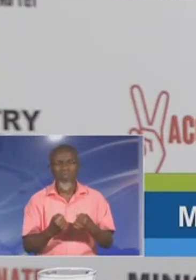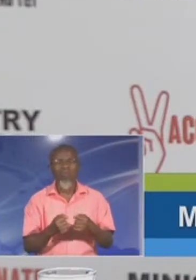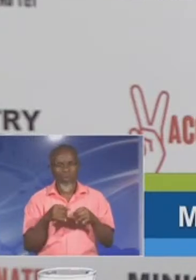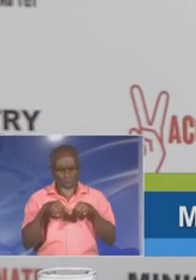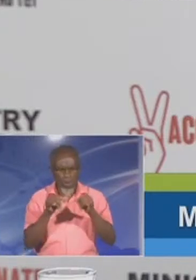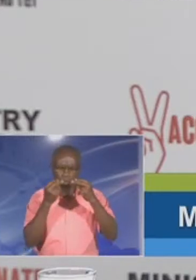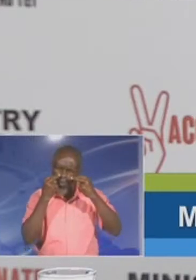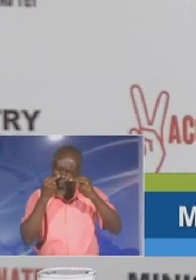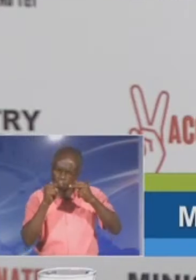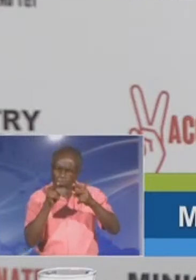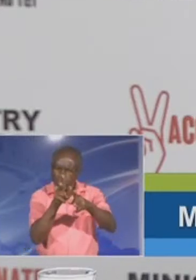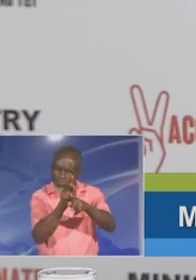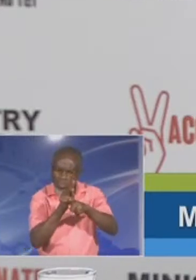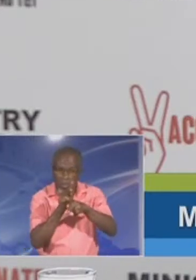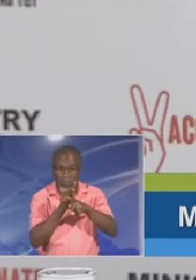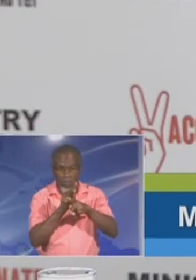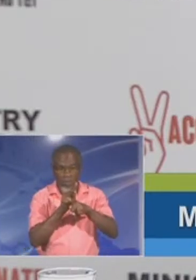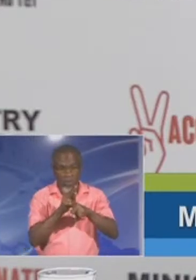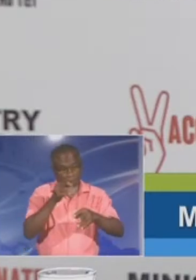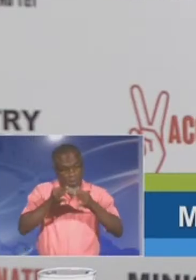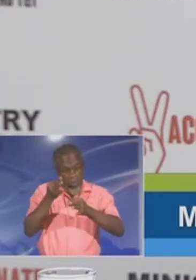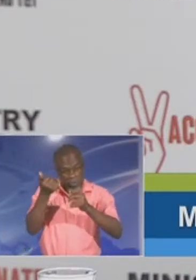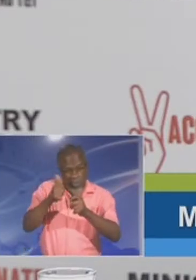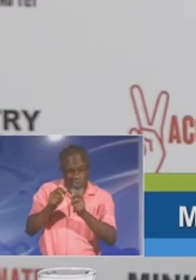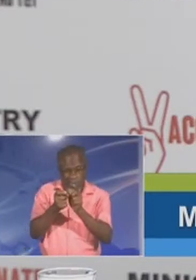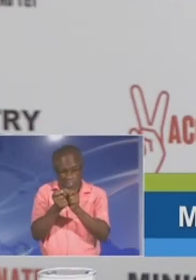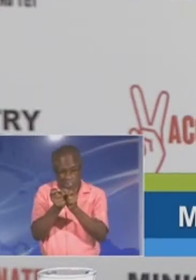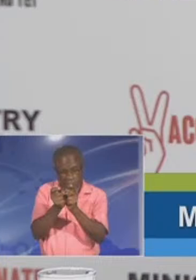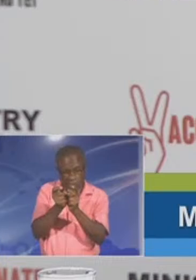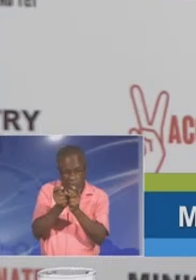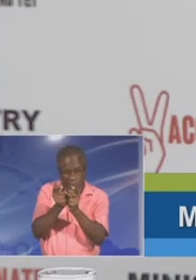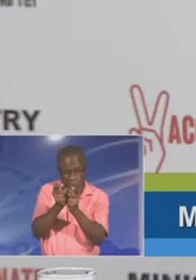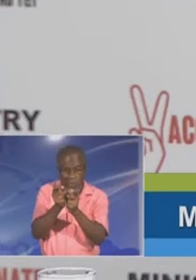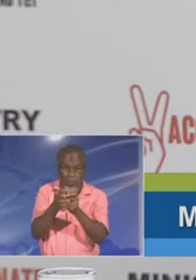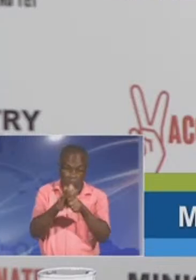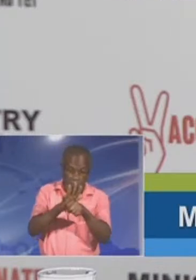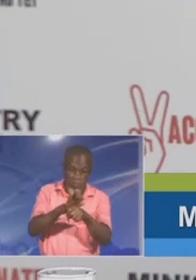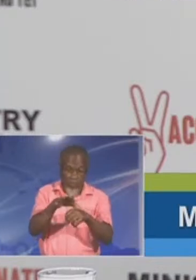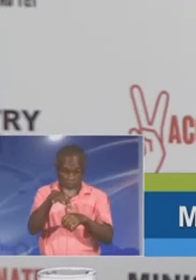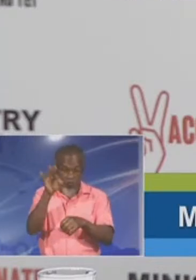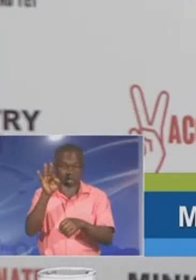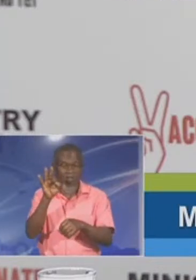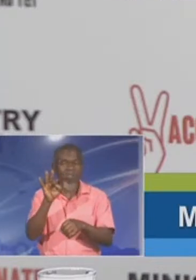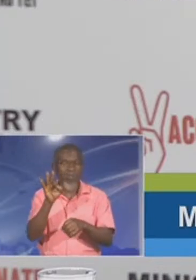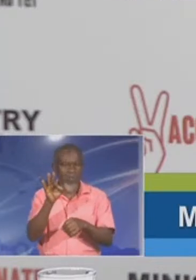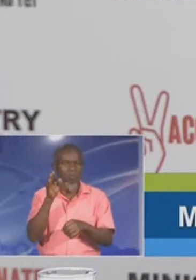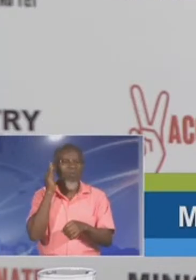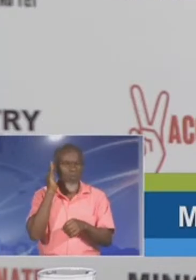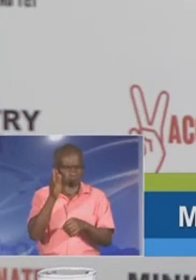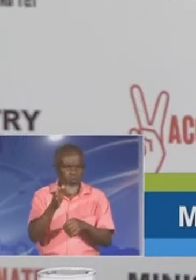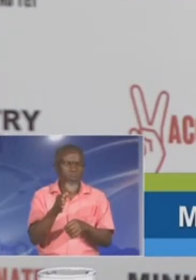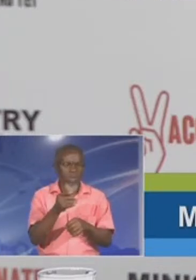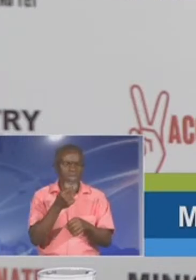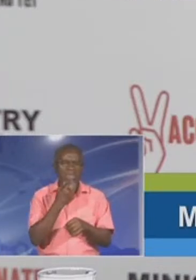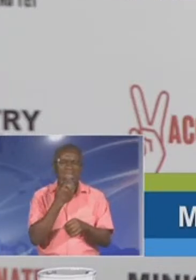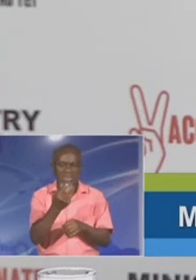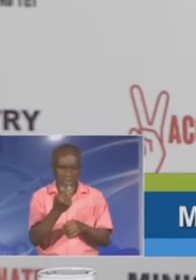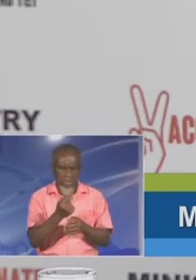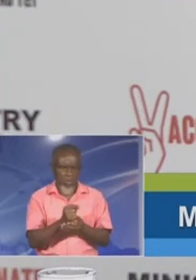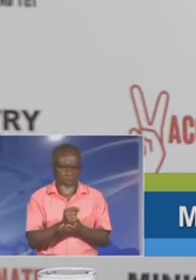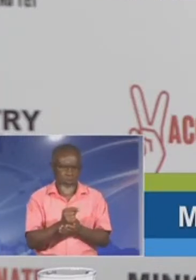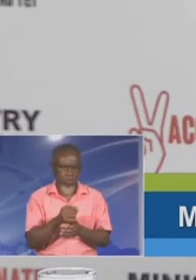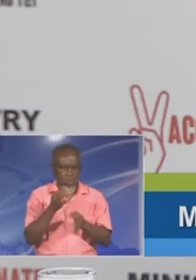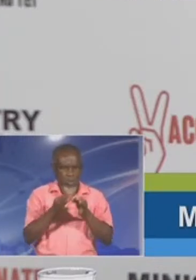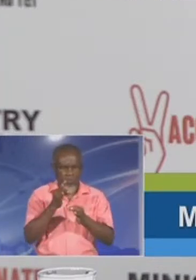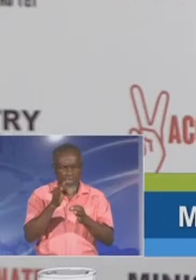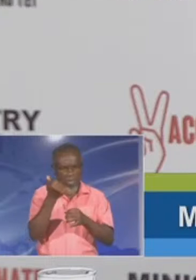emergence of any other variants that have a more severe public health impact. And we will continue to keep the public apprised as